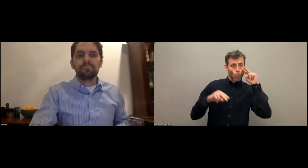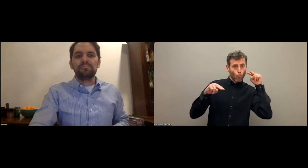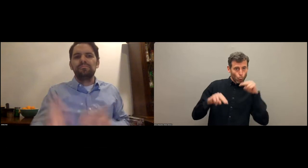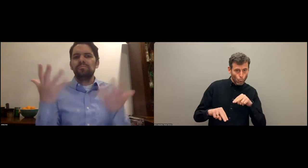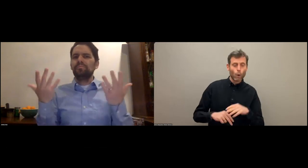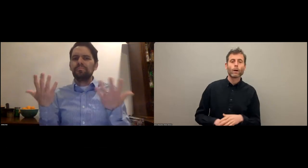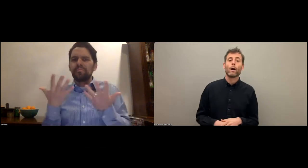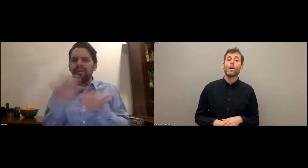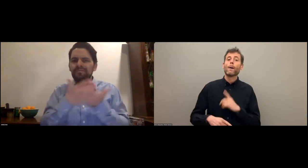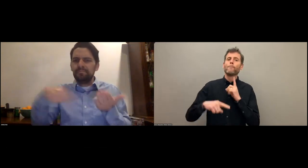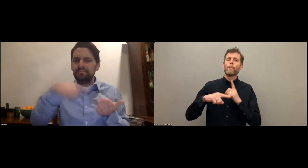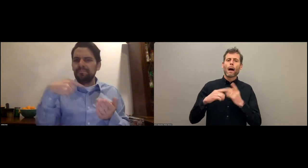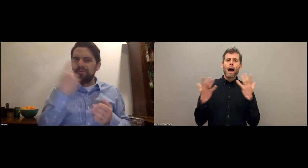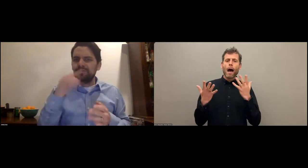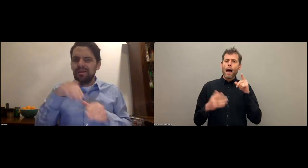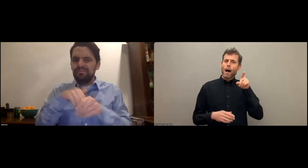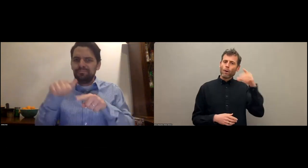future.